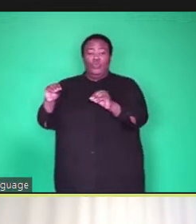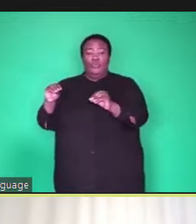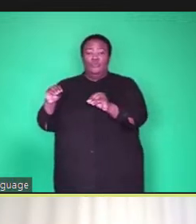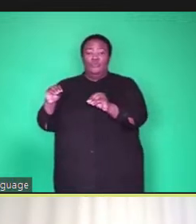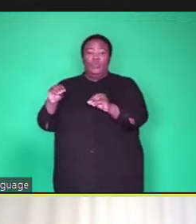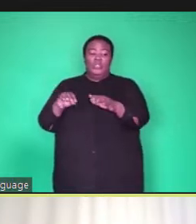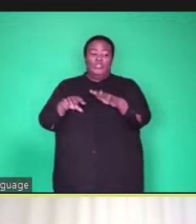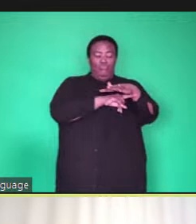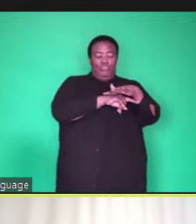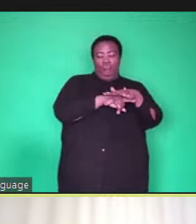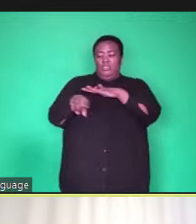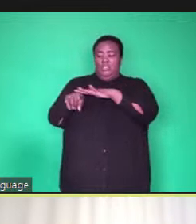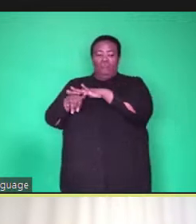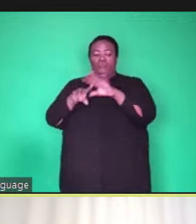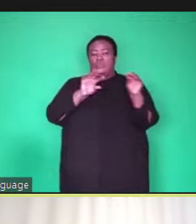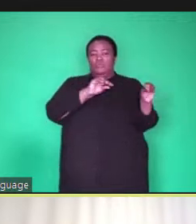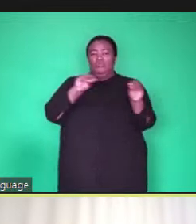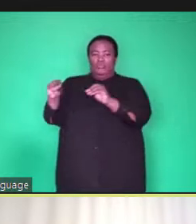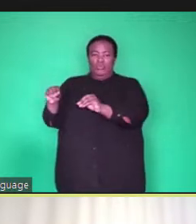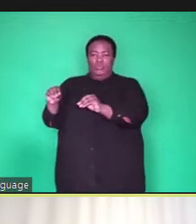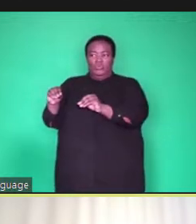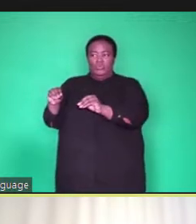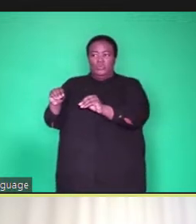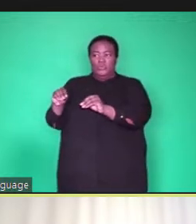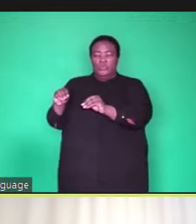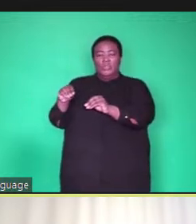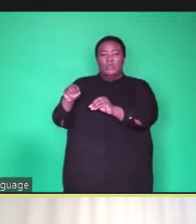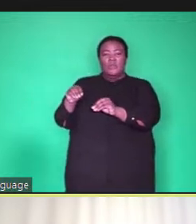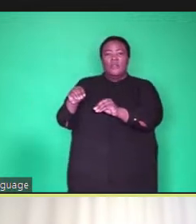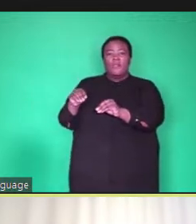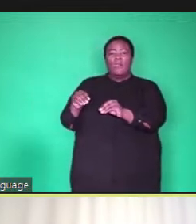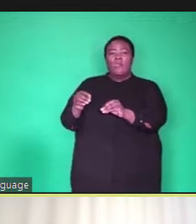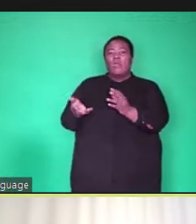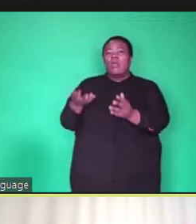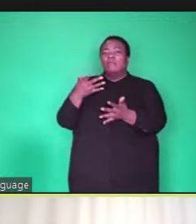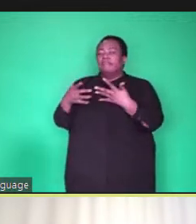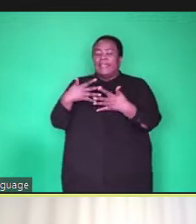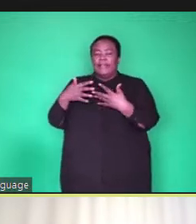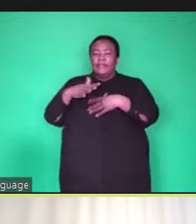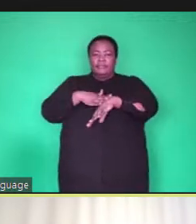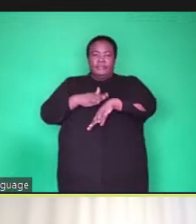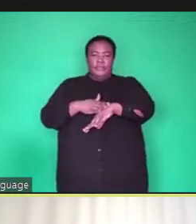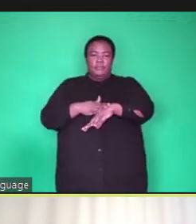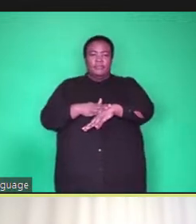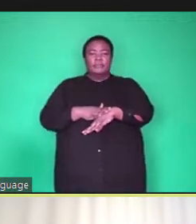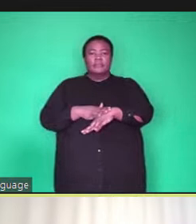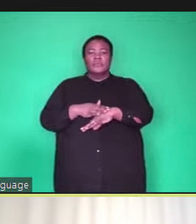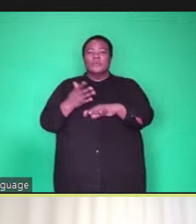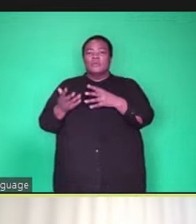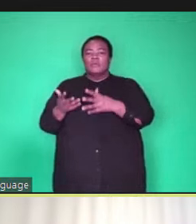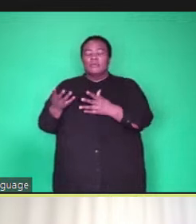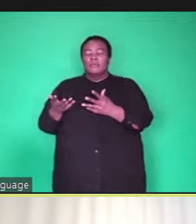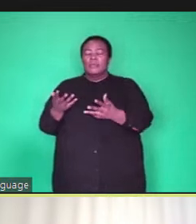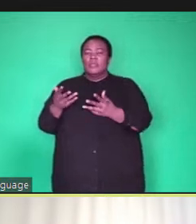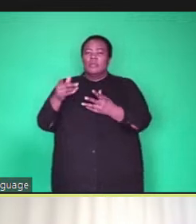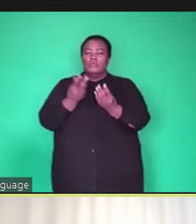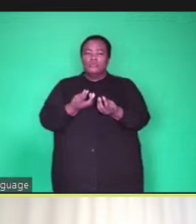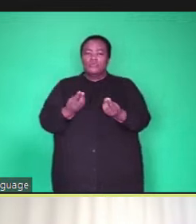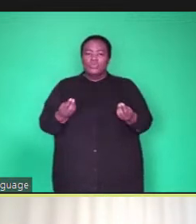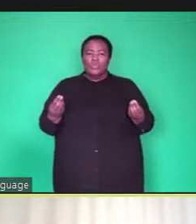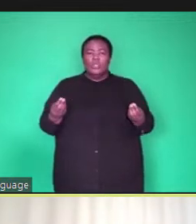any one of the panels. If they'd been in migration at any of these stages, they were identified as migrant children, so it was a